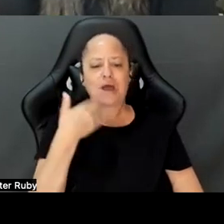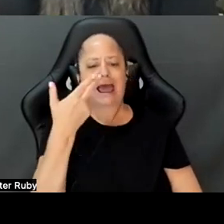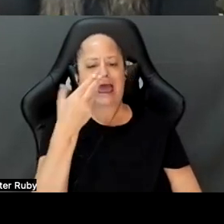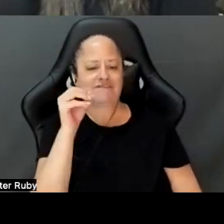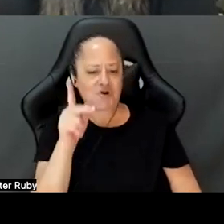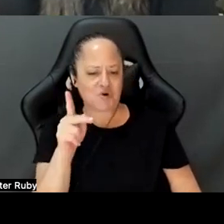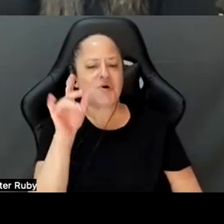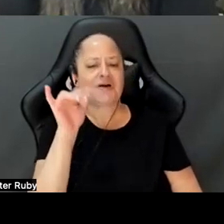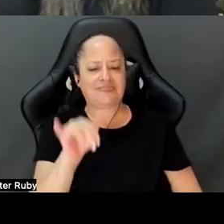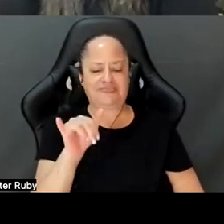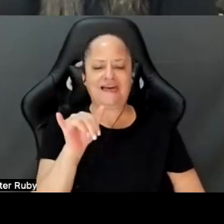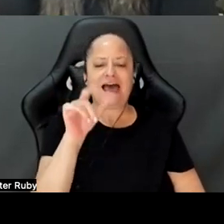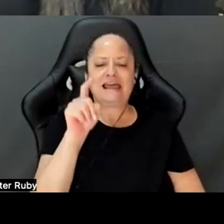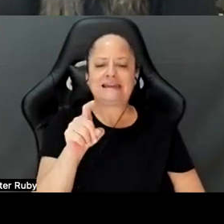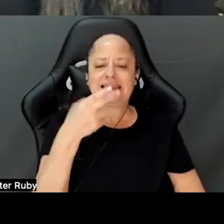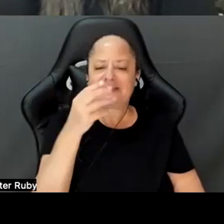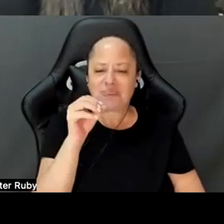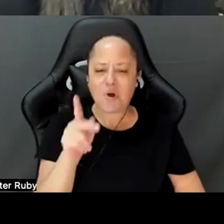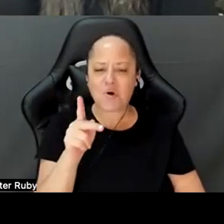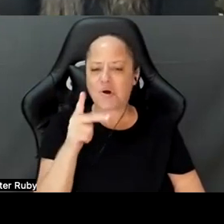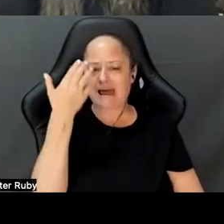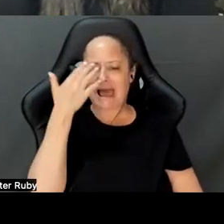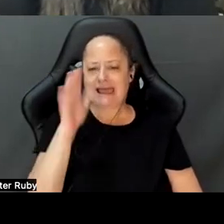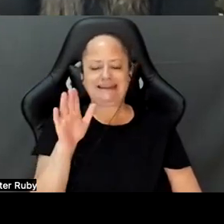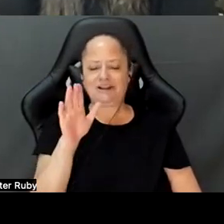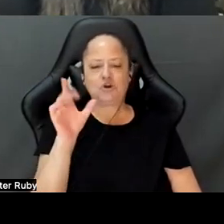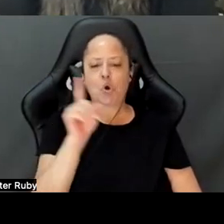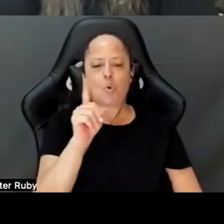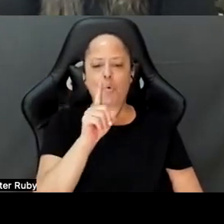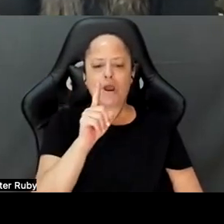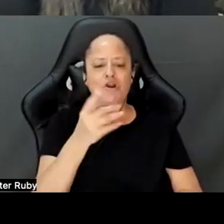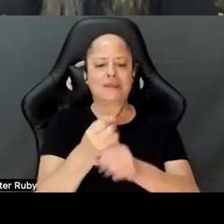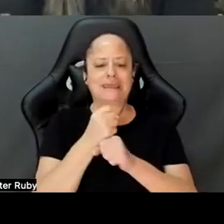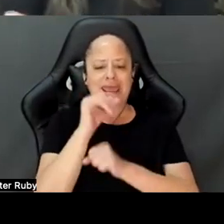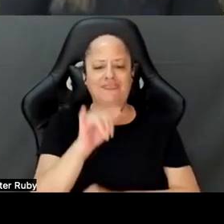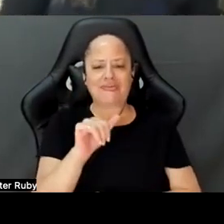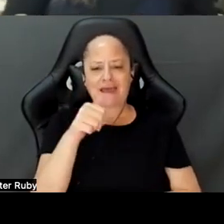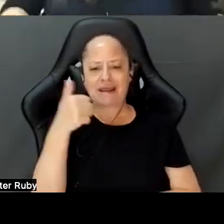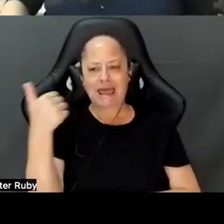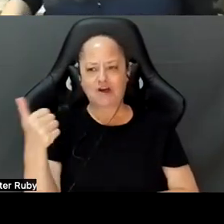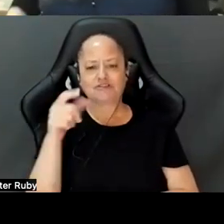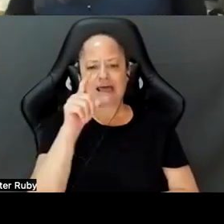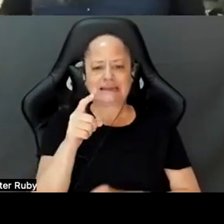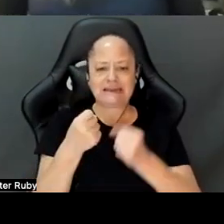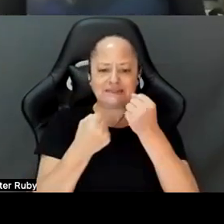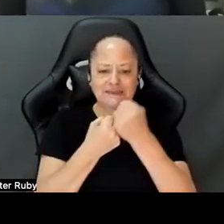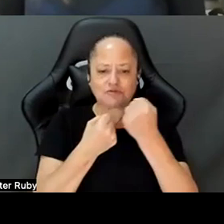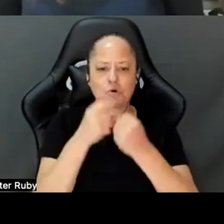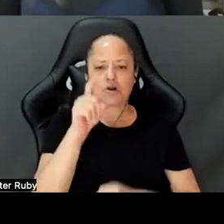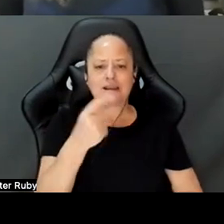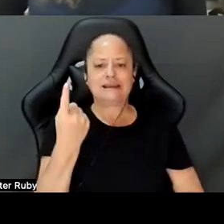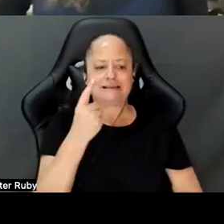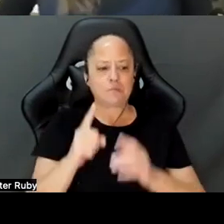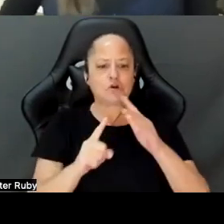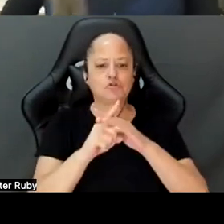And I needed it. Like I needed water, but I didn't know how to get it anywhere else. And I needed the support, and I needed someone who would show up and go